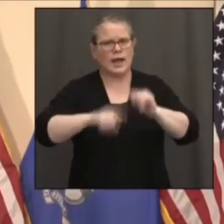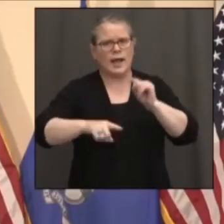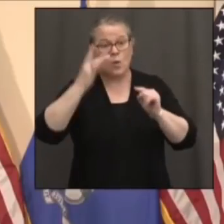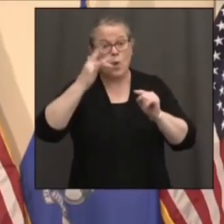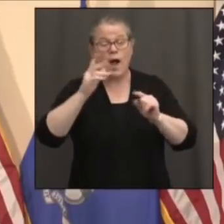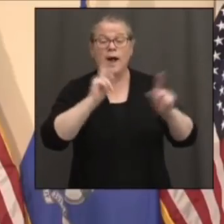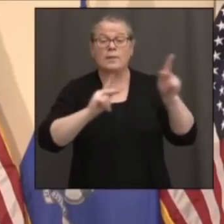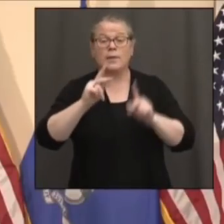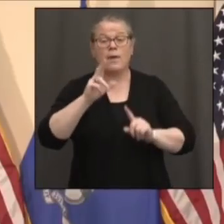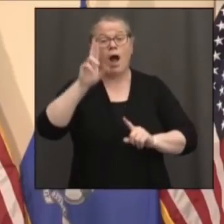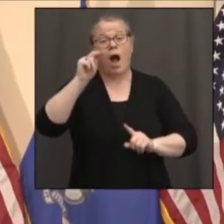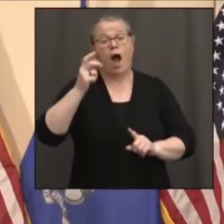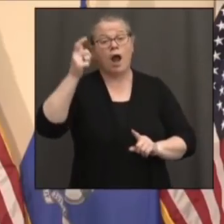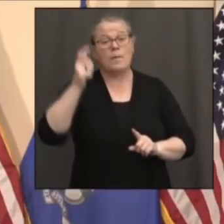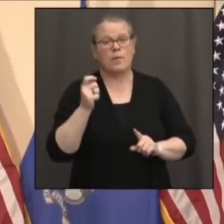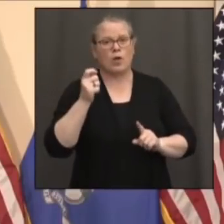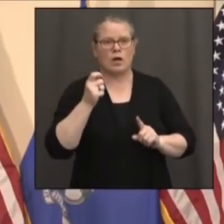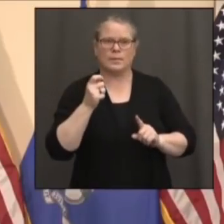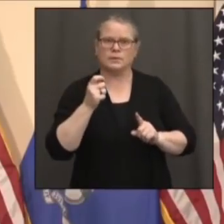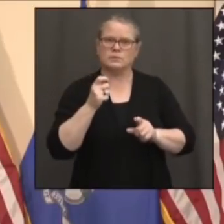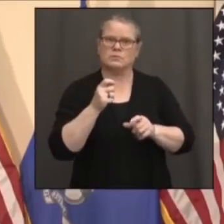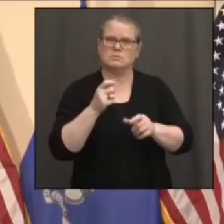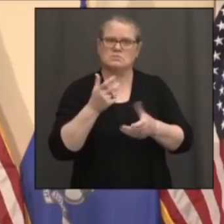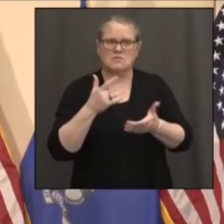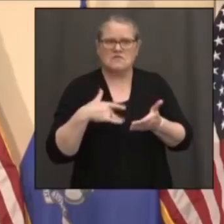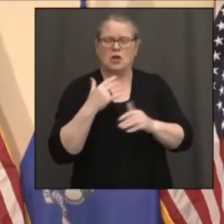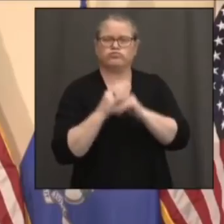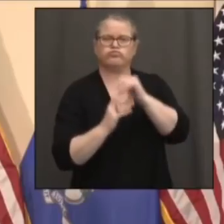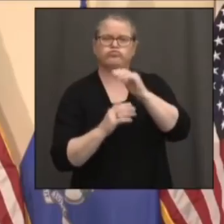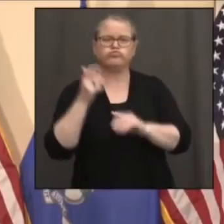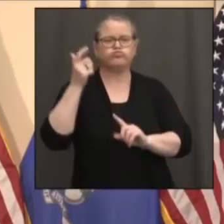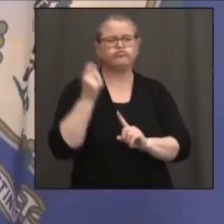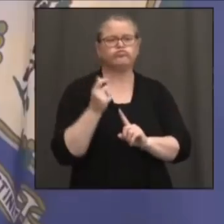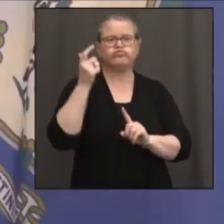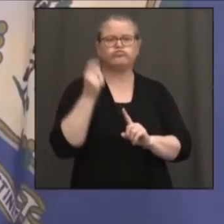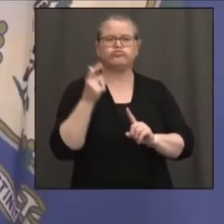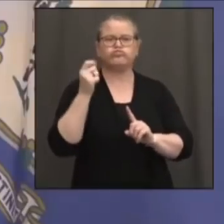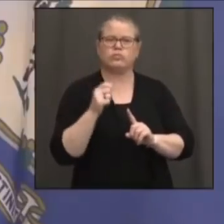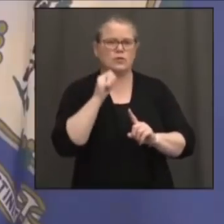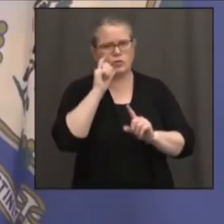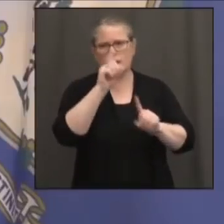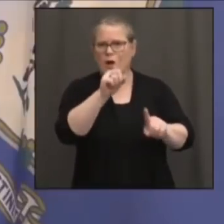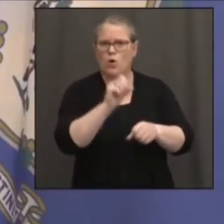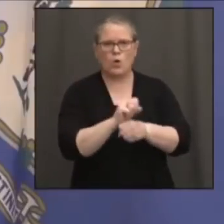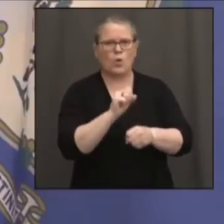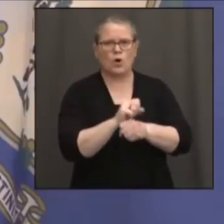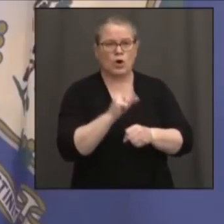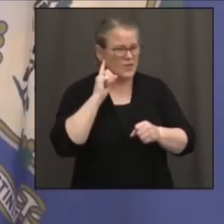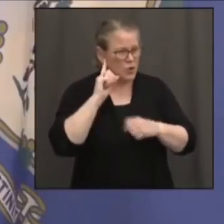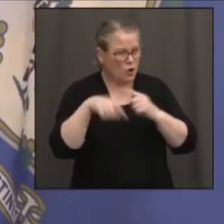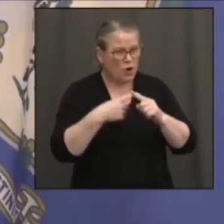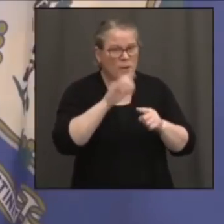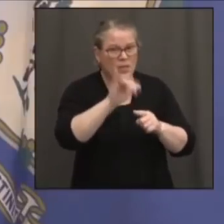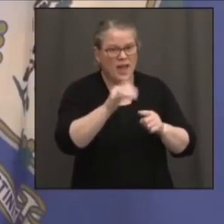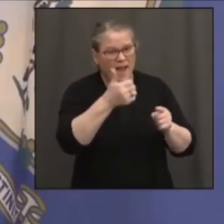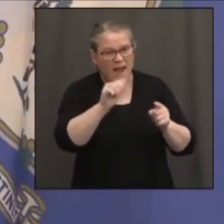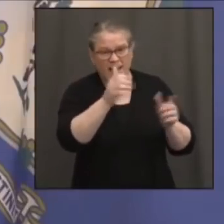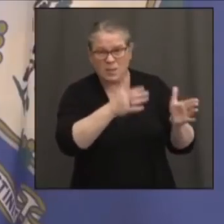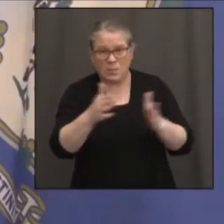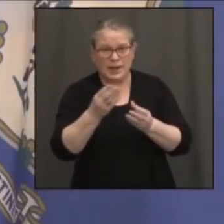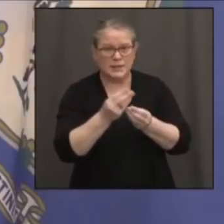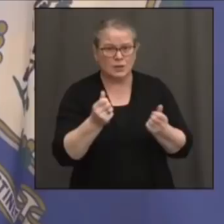stories? And if so, is there a solution there? I have heard some of that, no question about it. There